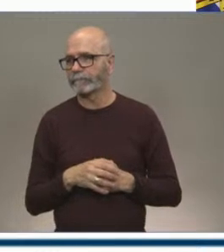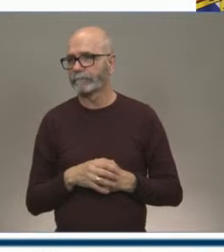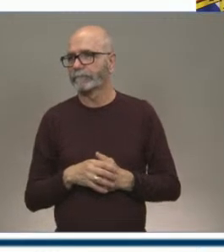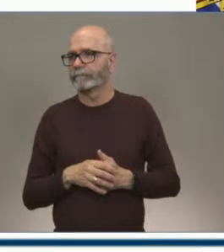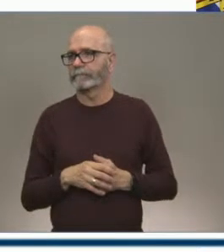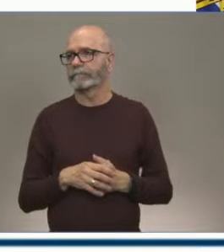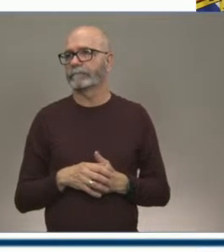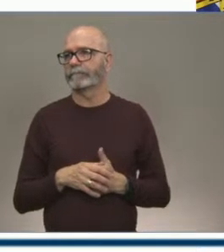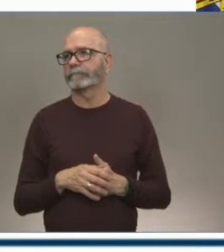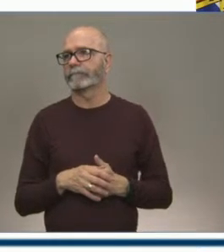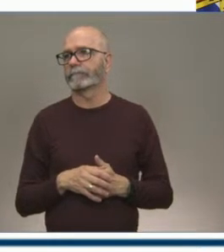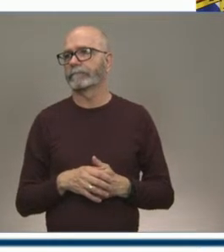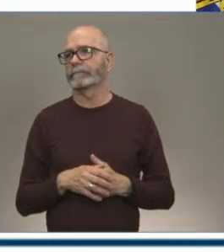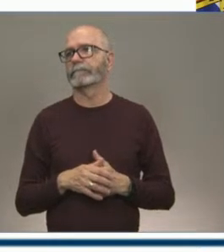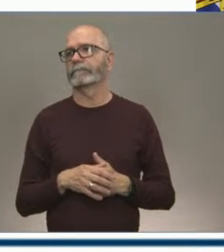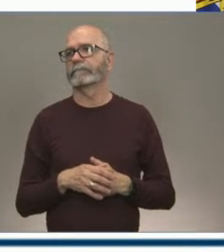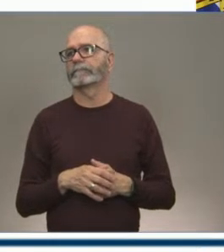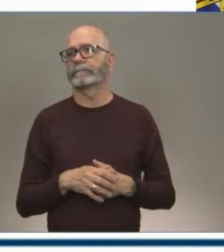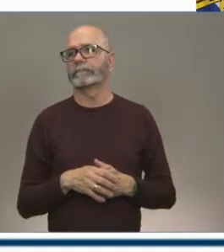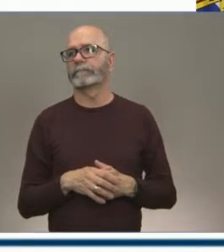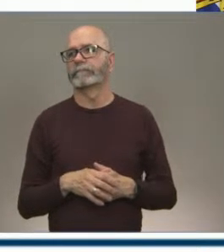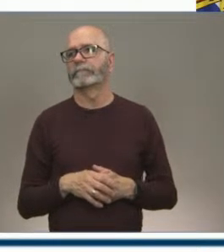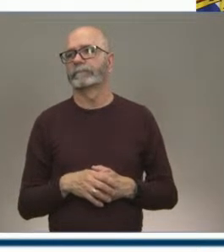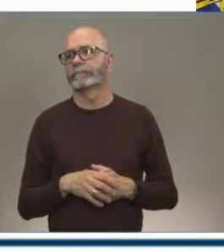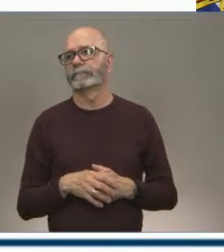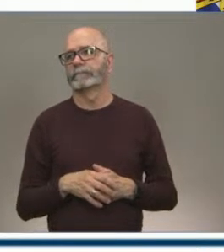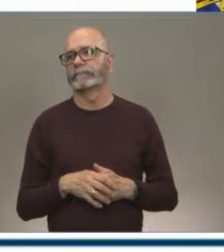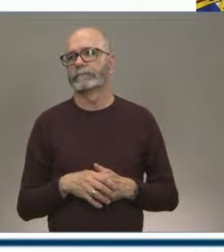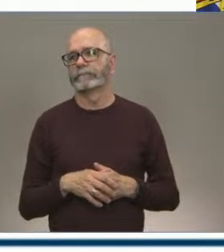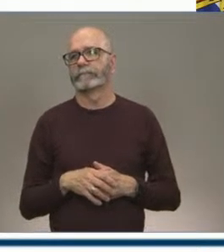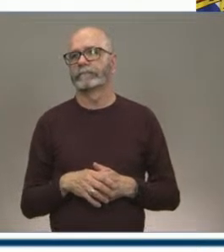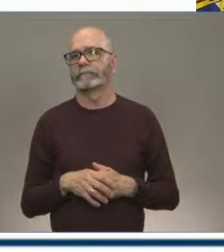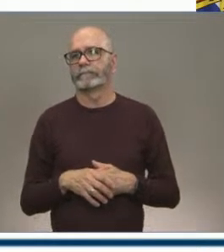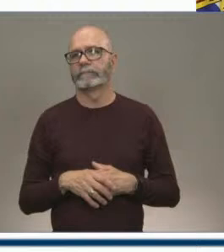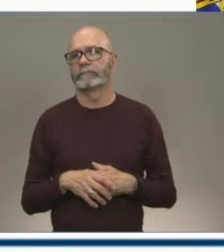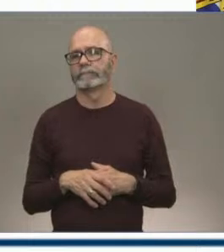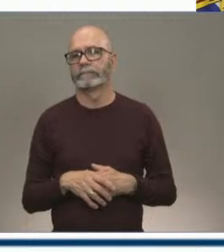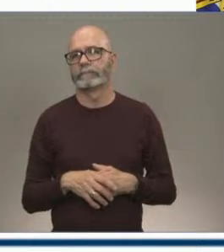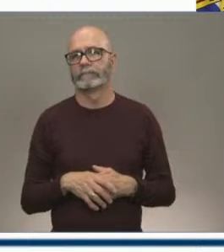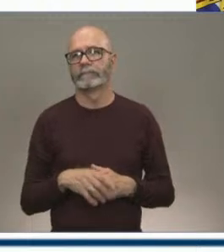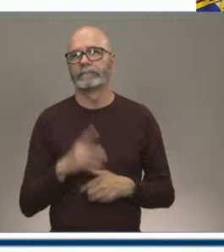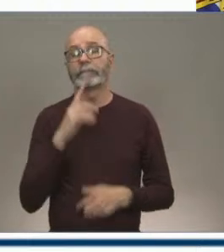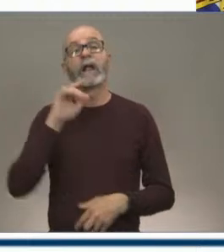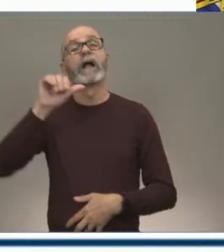are there going to be any other people that are exempt to be self-isolating for 14 days